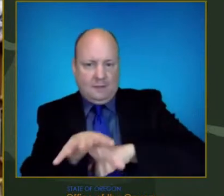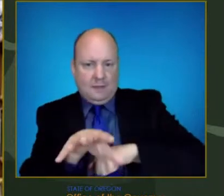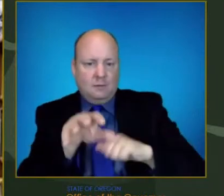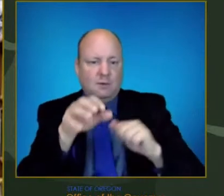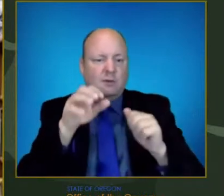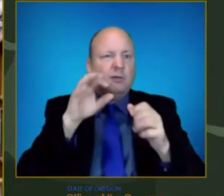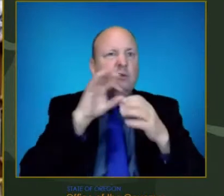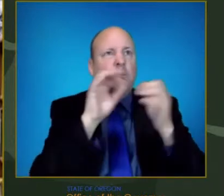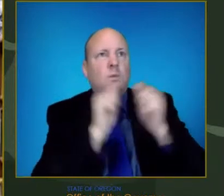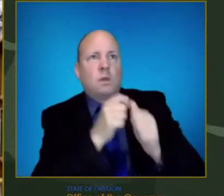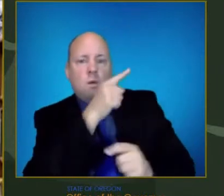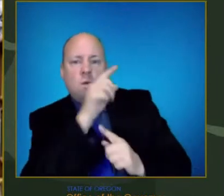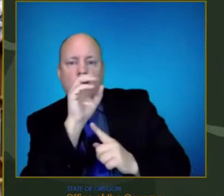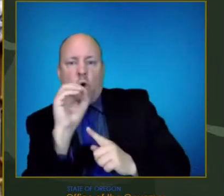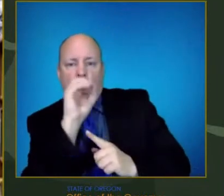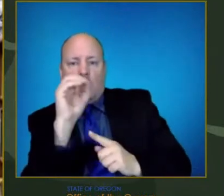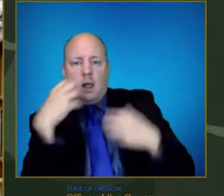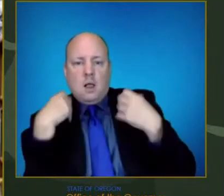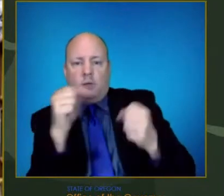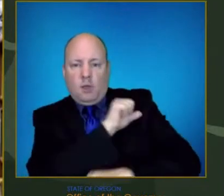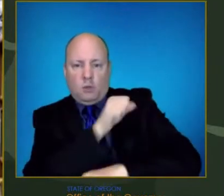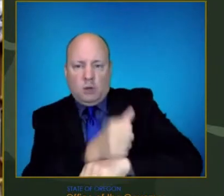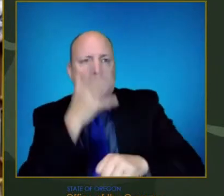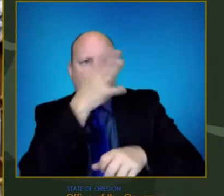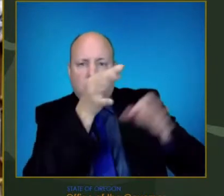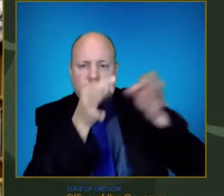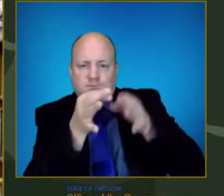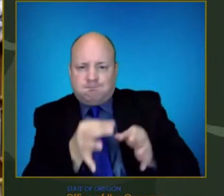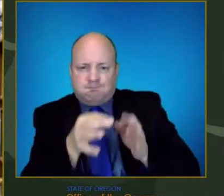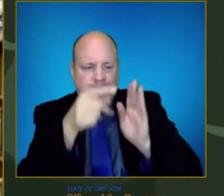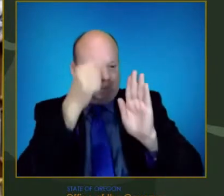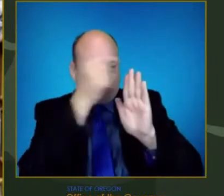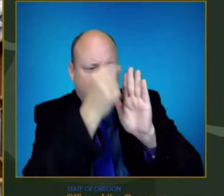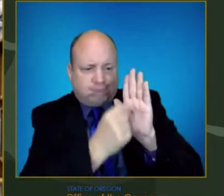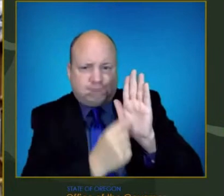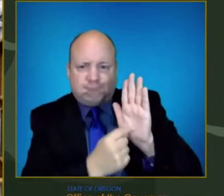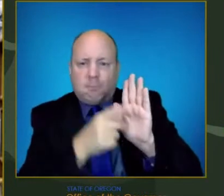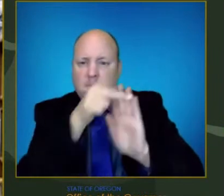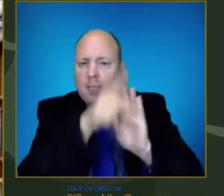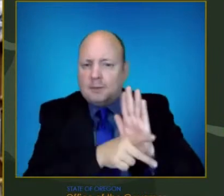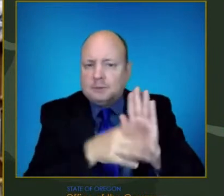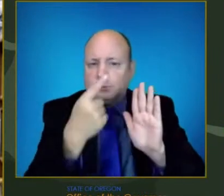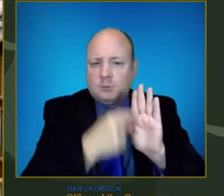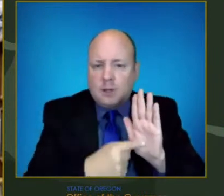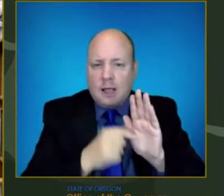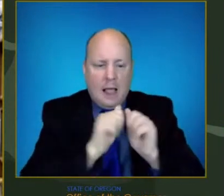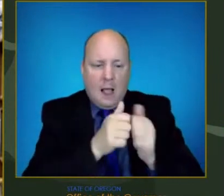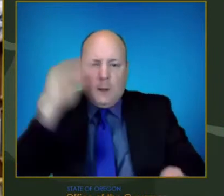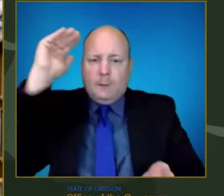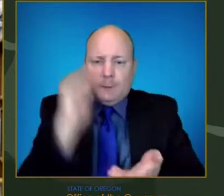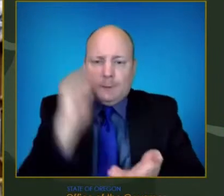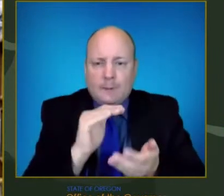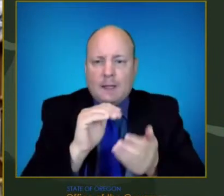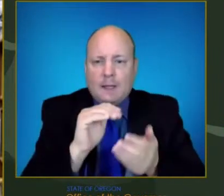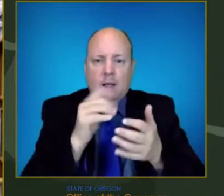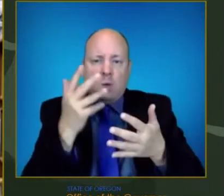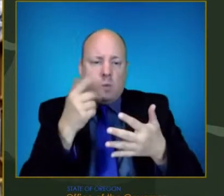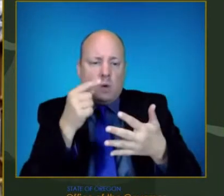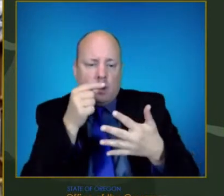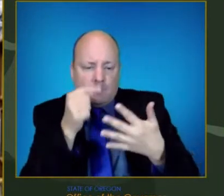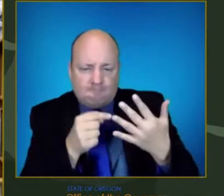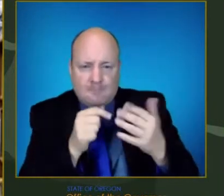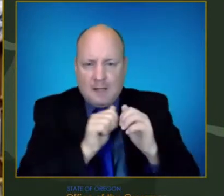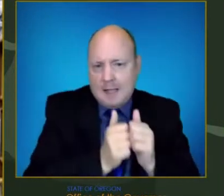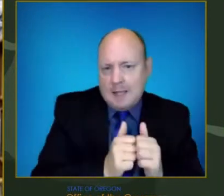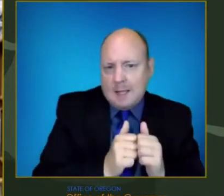for schools that they need to review the layered mitigation protocols that they have in place and to review how